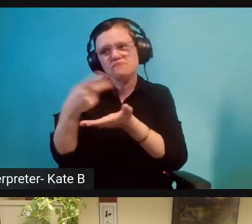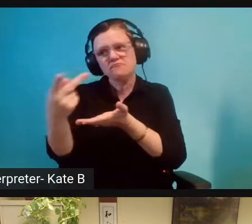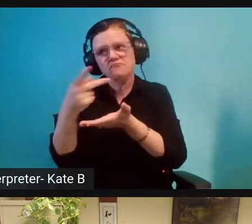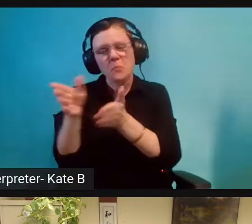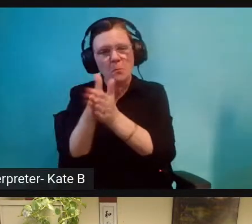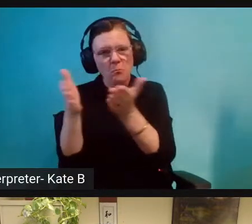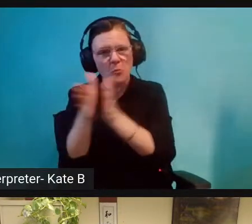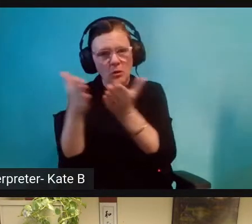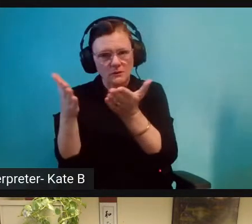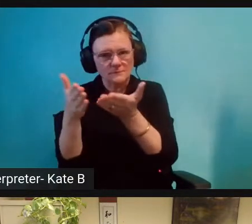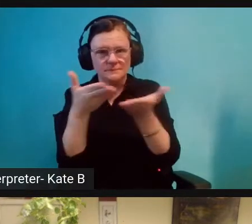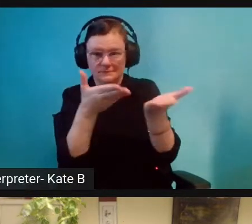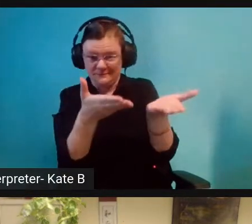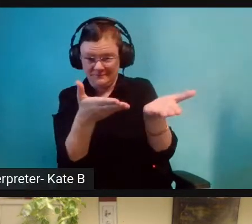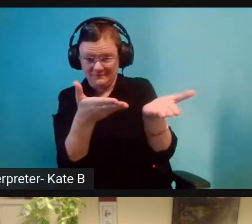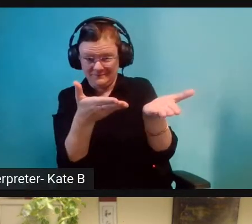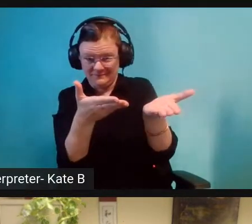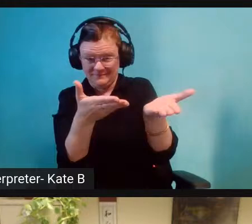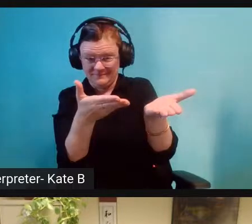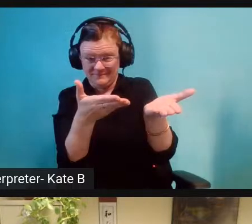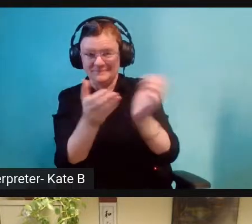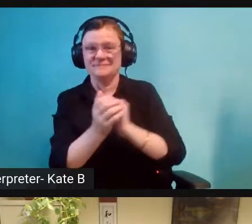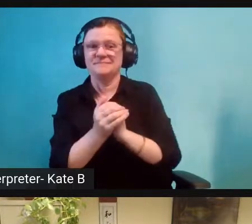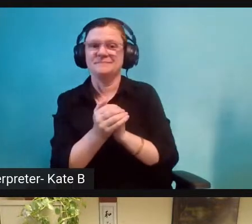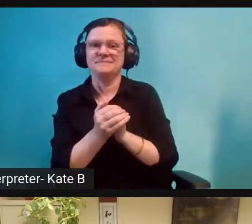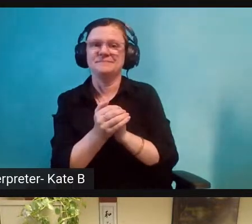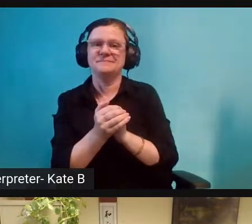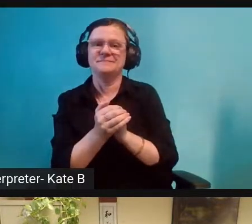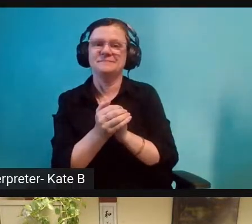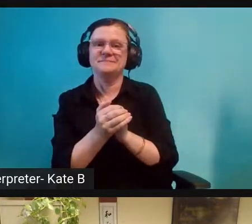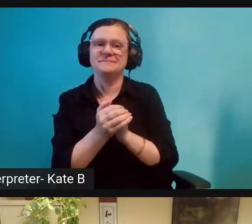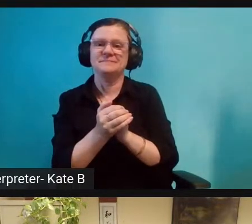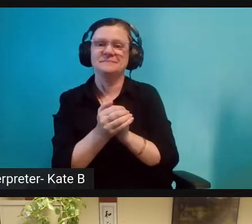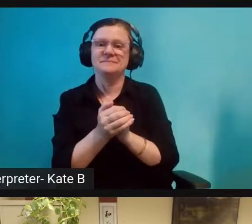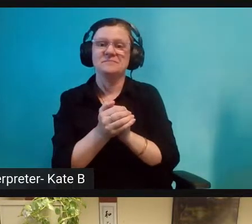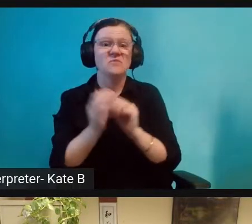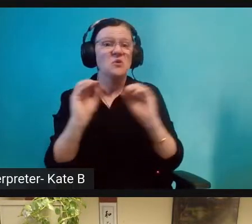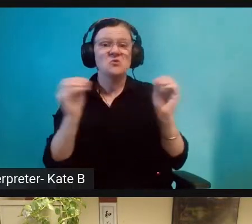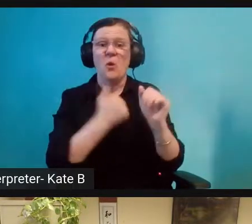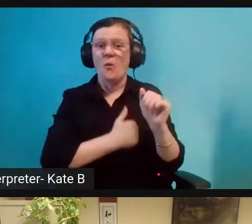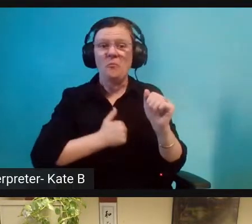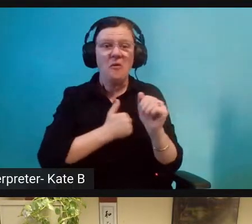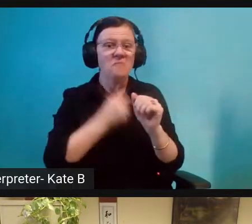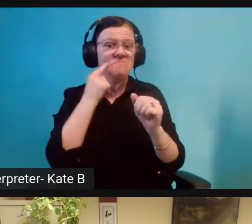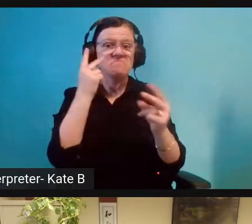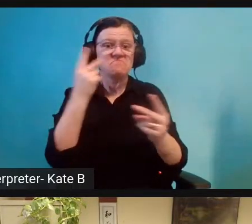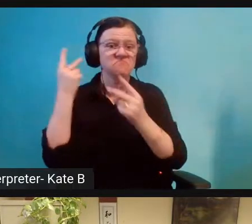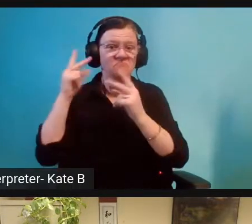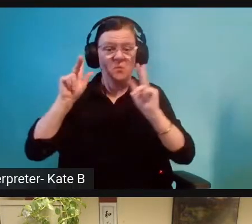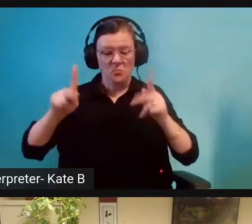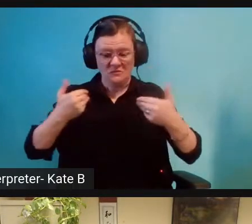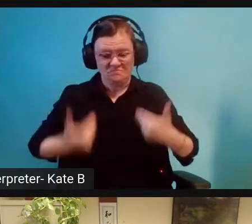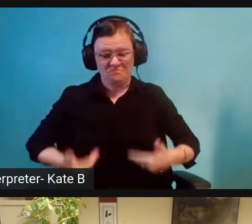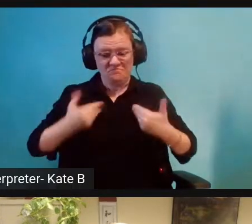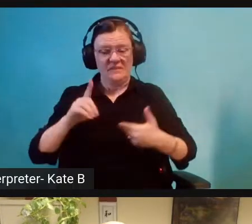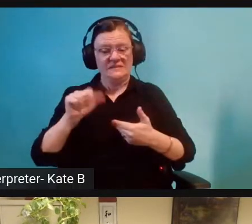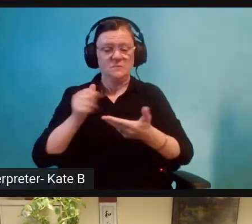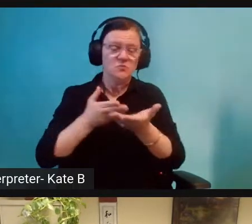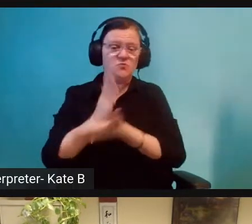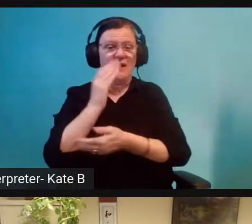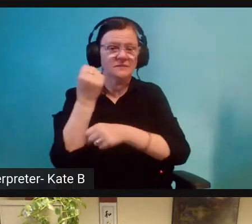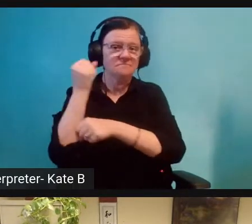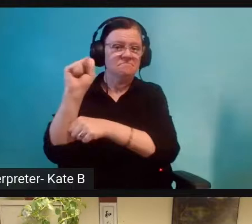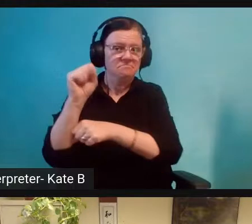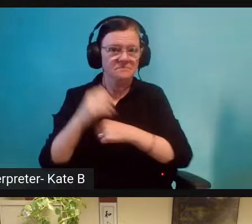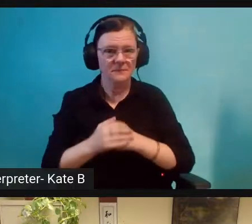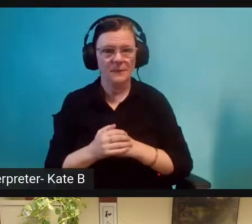Being Human, here it is, an unrepentant memoir of a disability rights activist. And we're